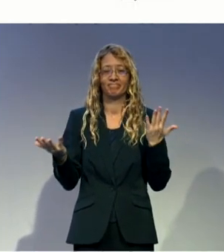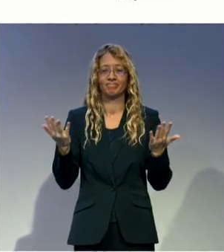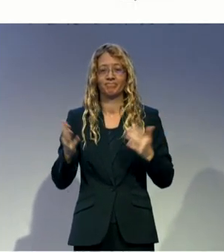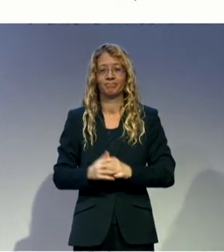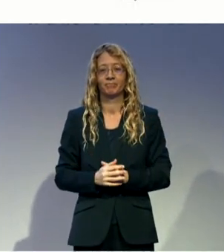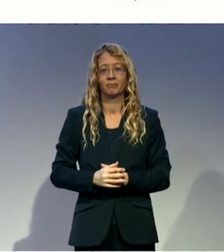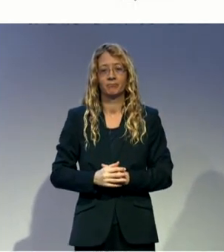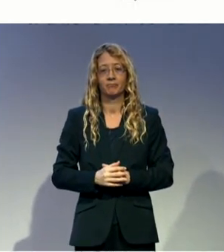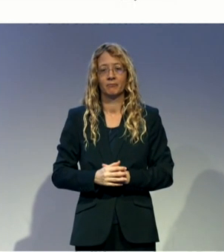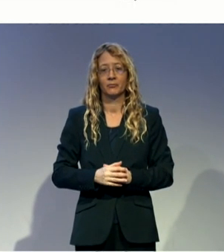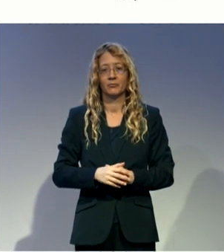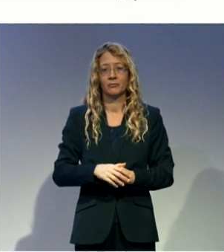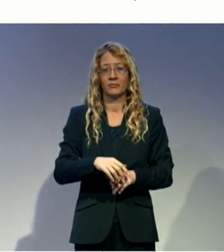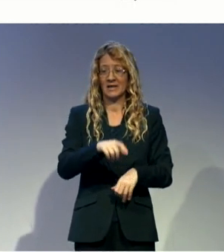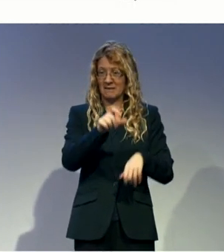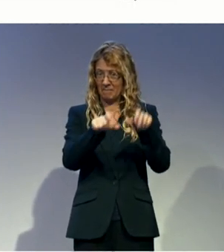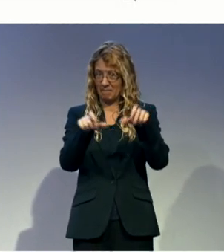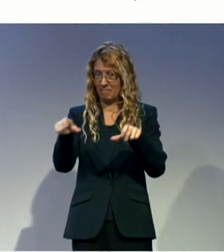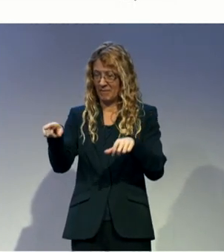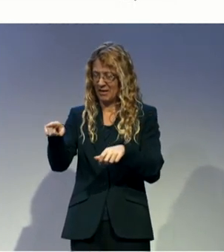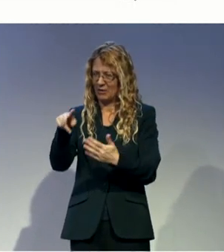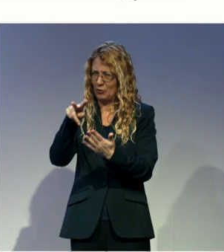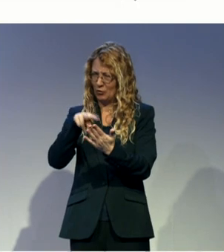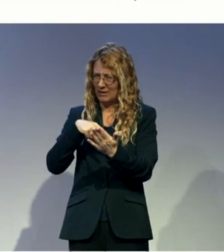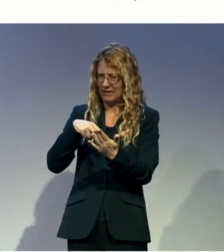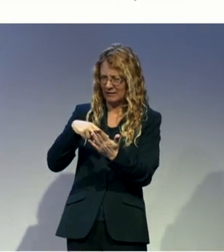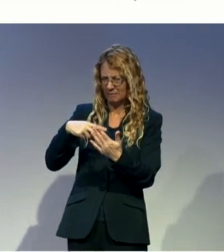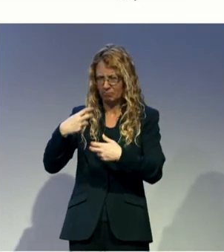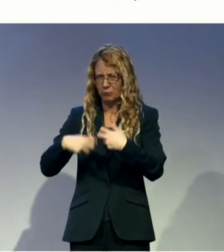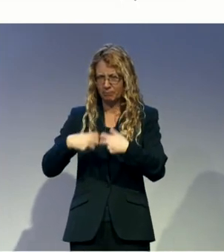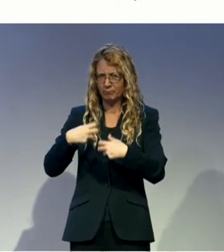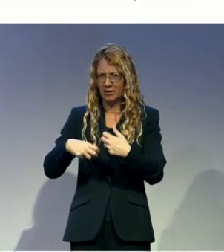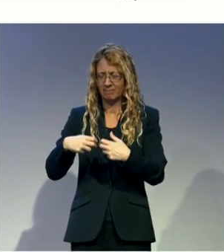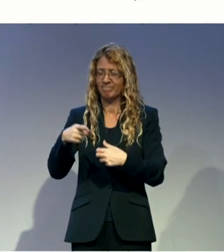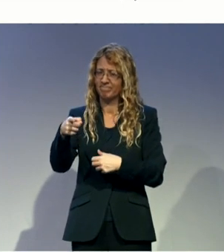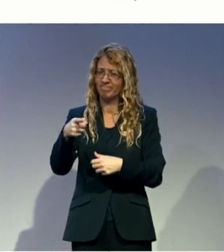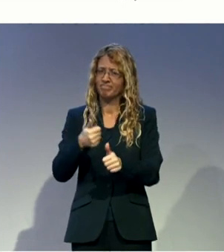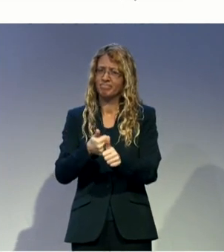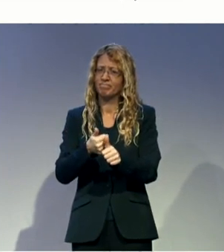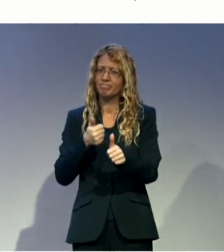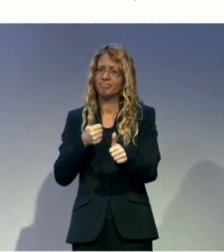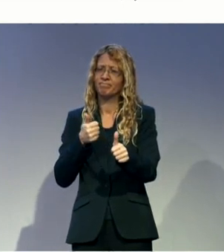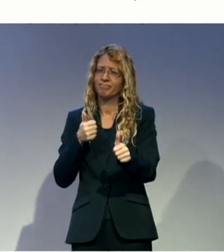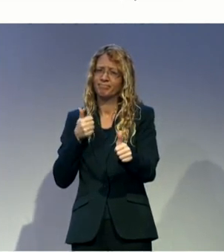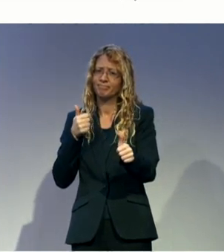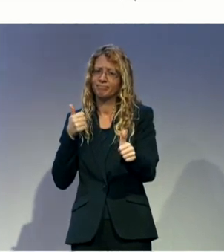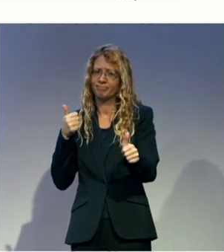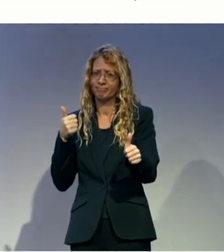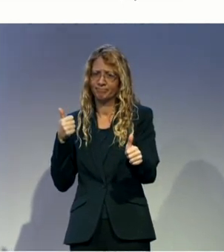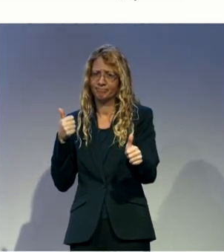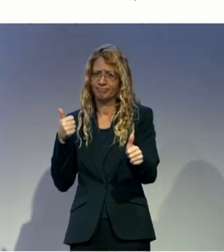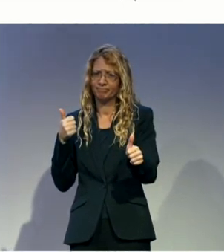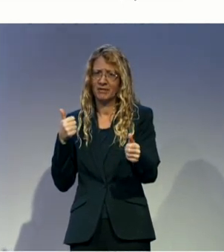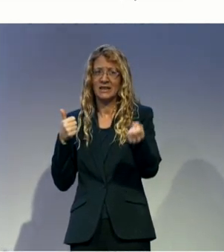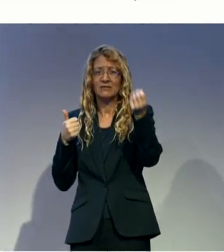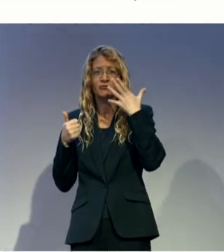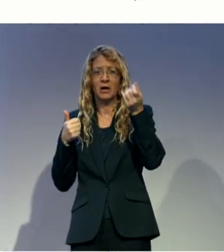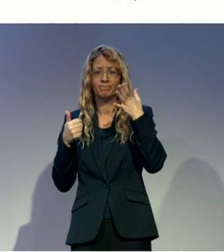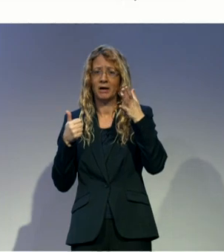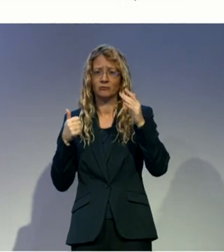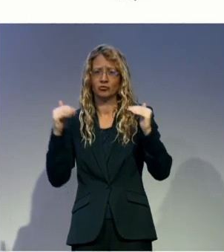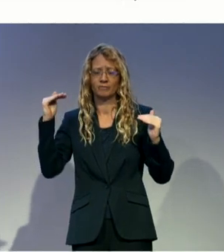So still, there is a big lack of information between two election campaign